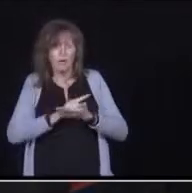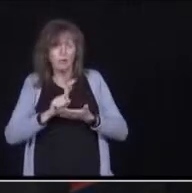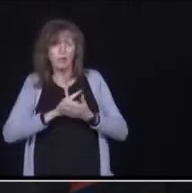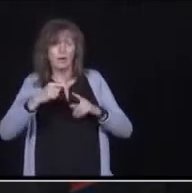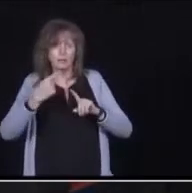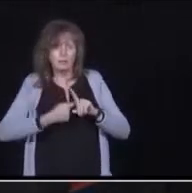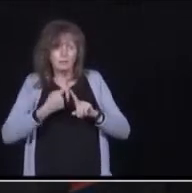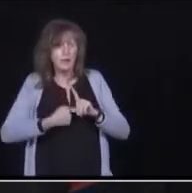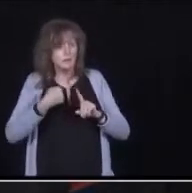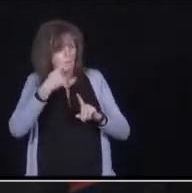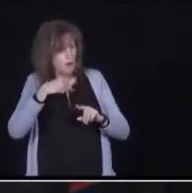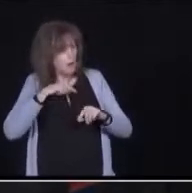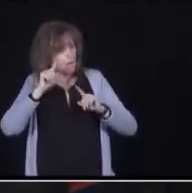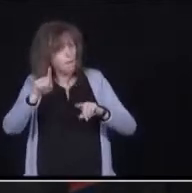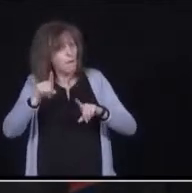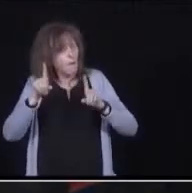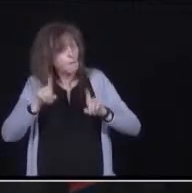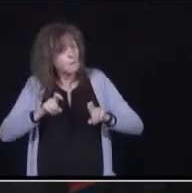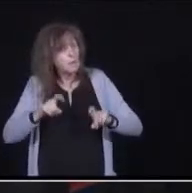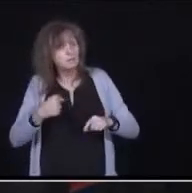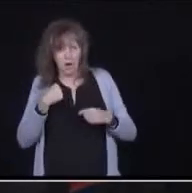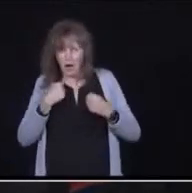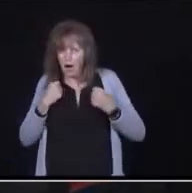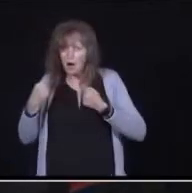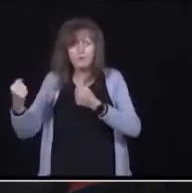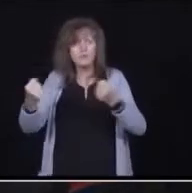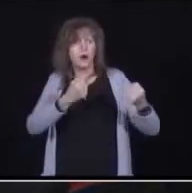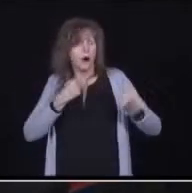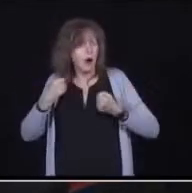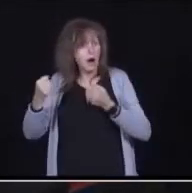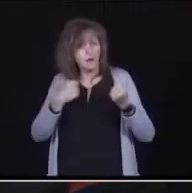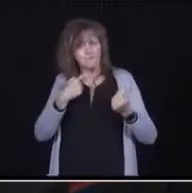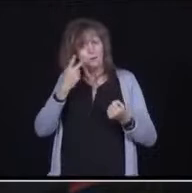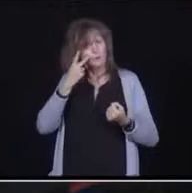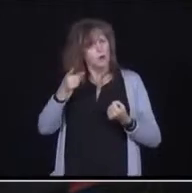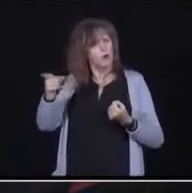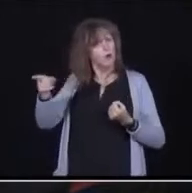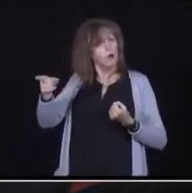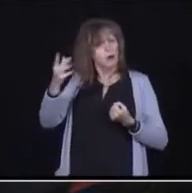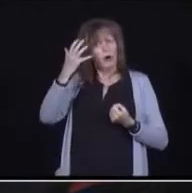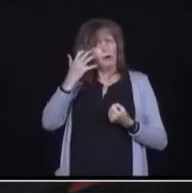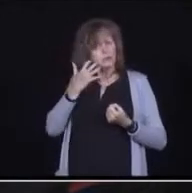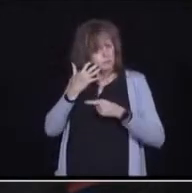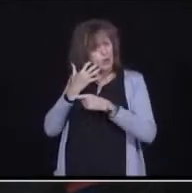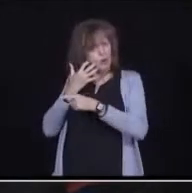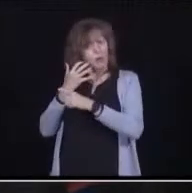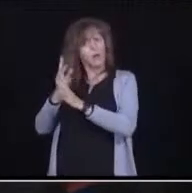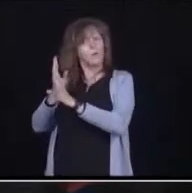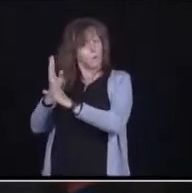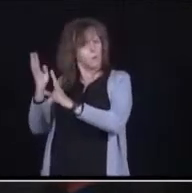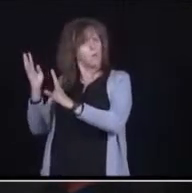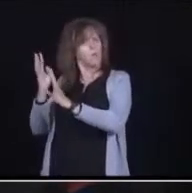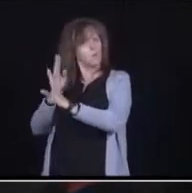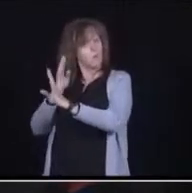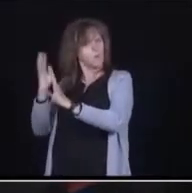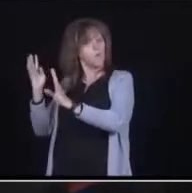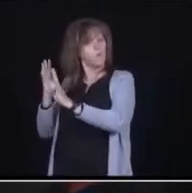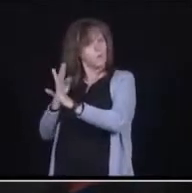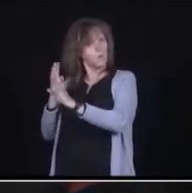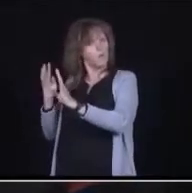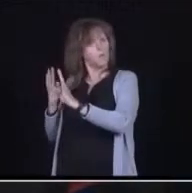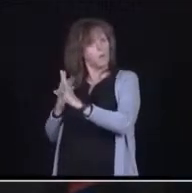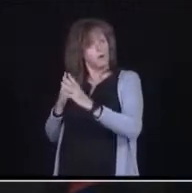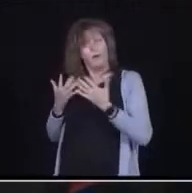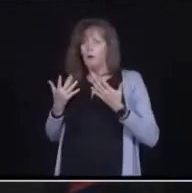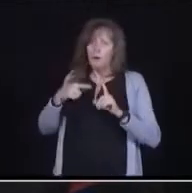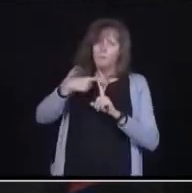just as you saw down at Women's College, people are lined up. The other positive news is I